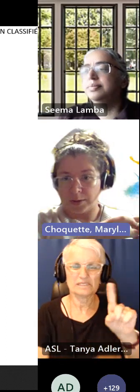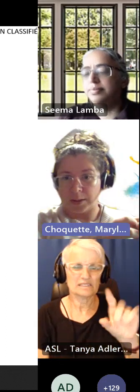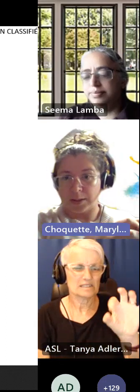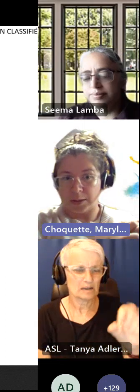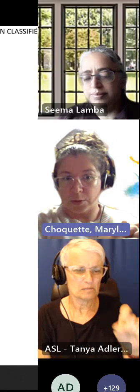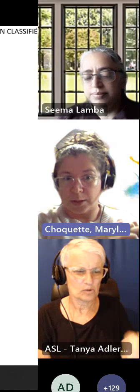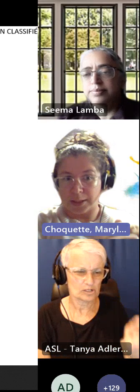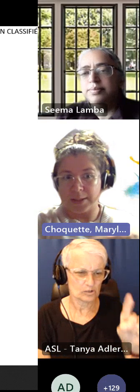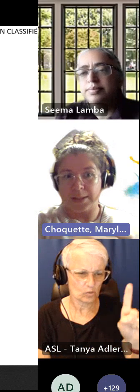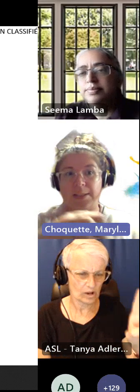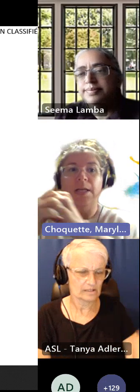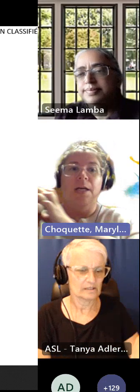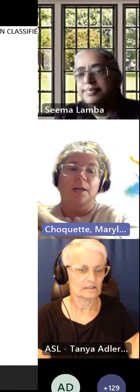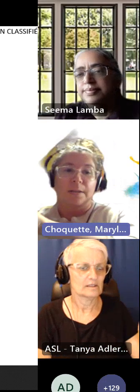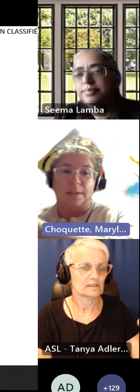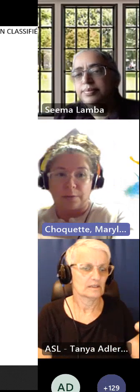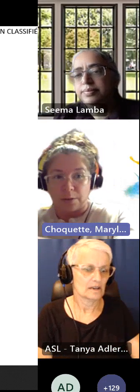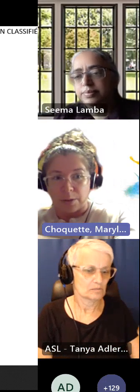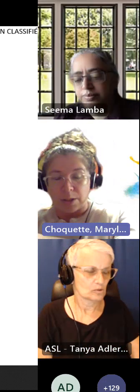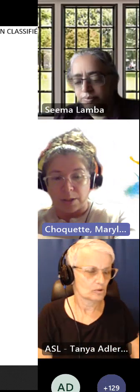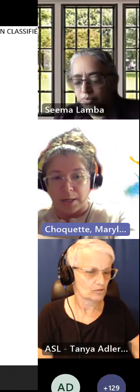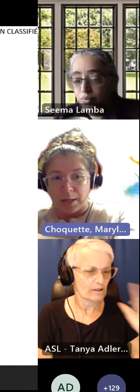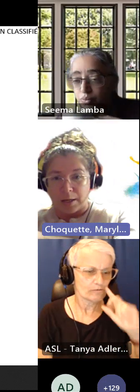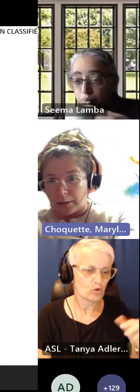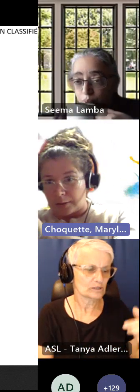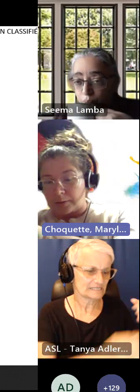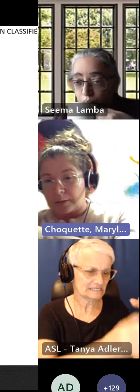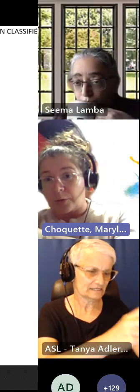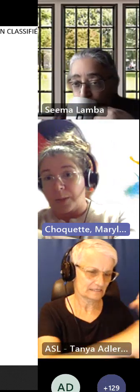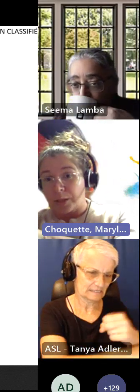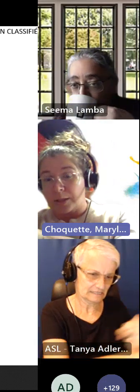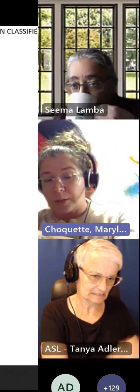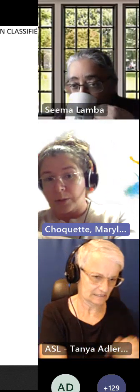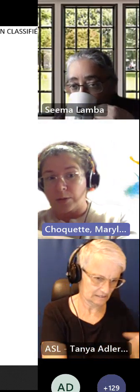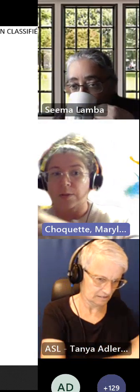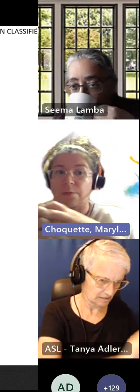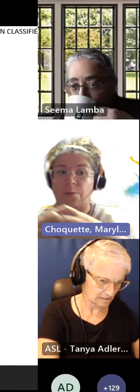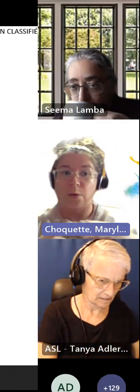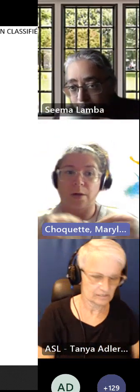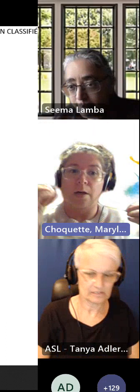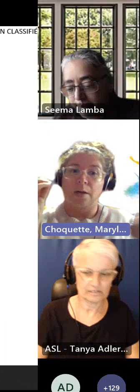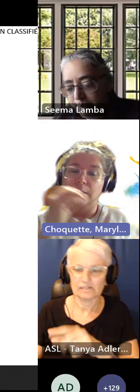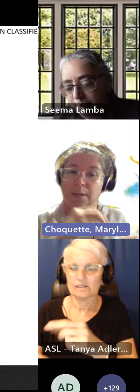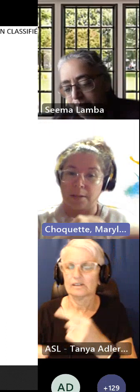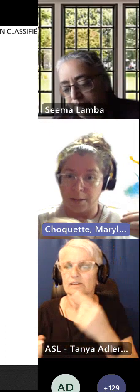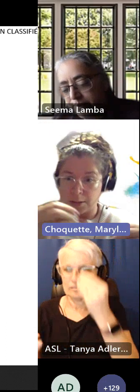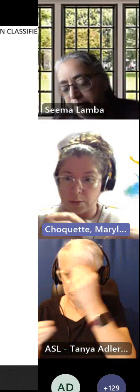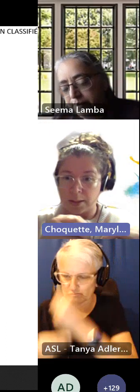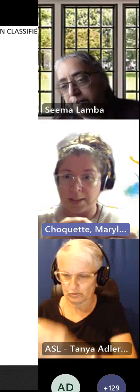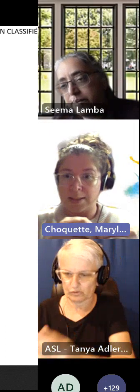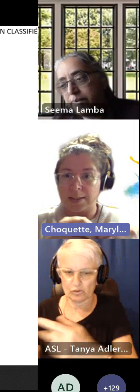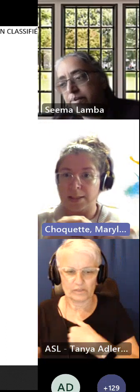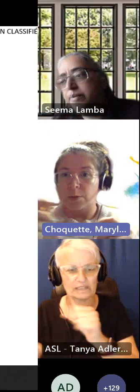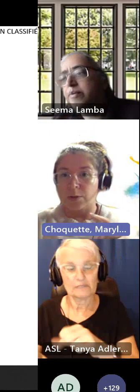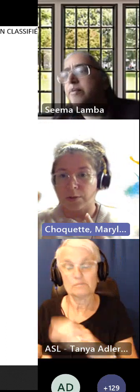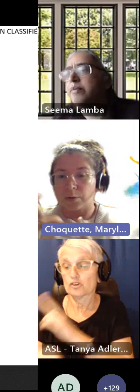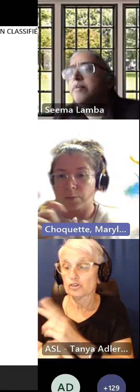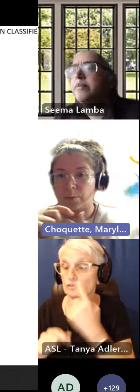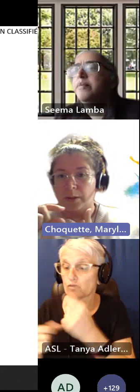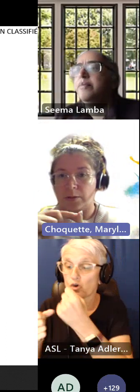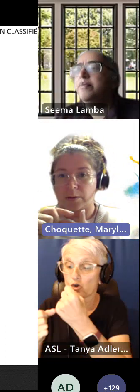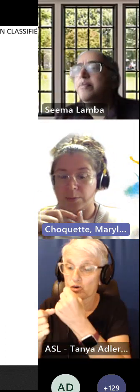9.3 for statistical analysis. Self-declaration information can be used for statistical analysis,